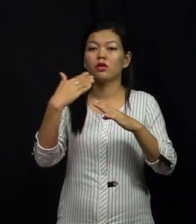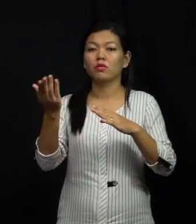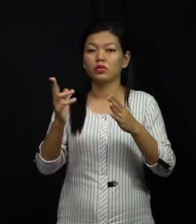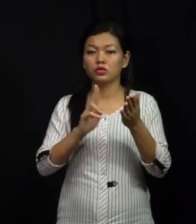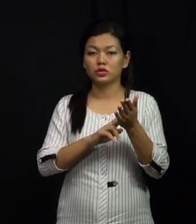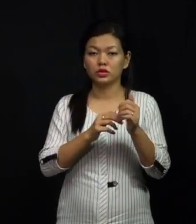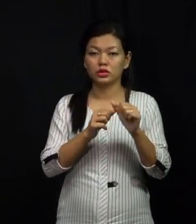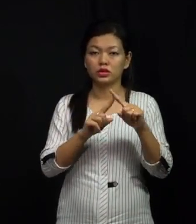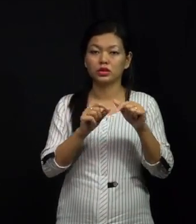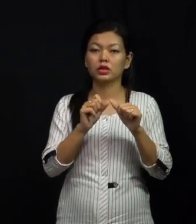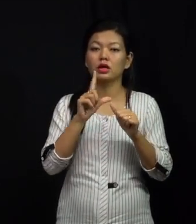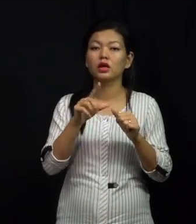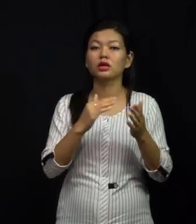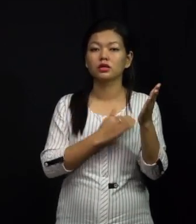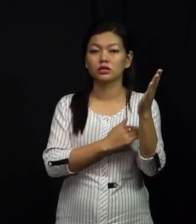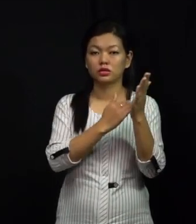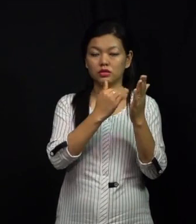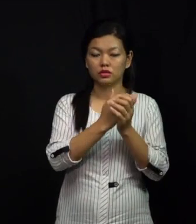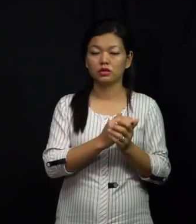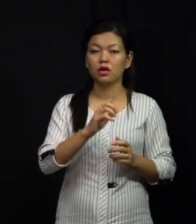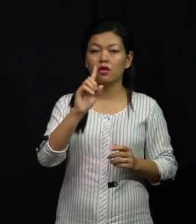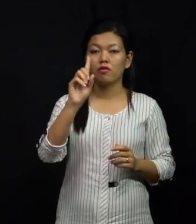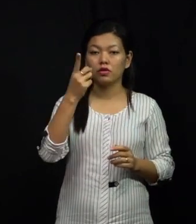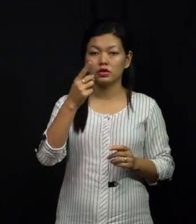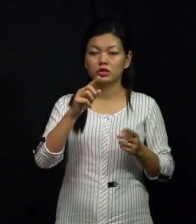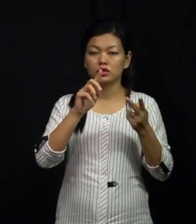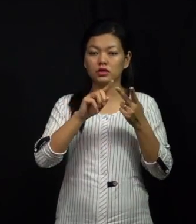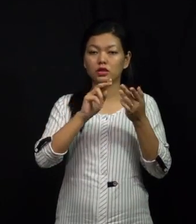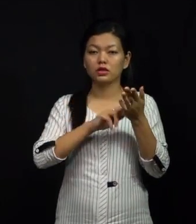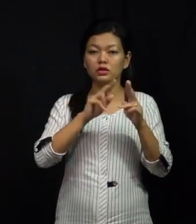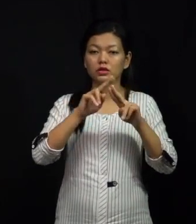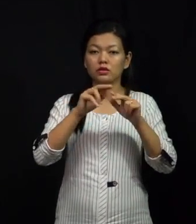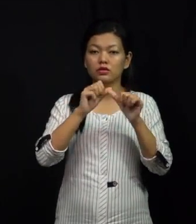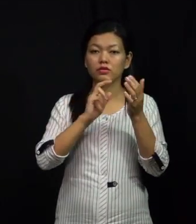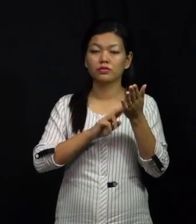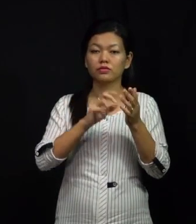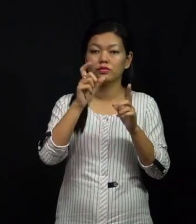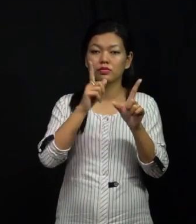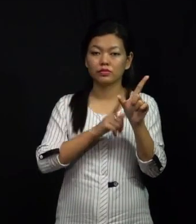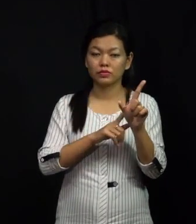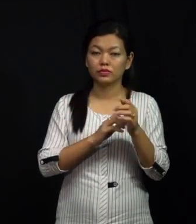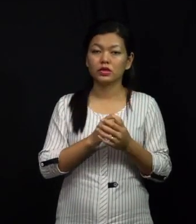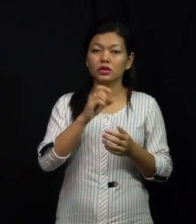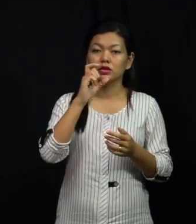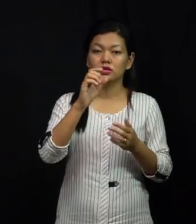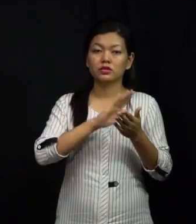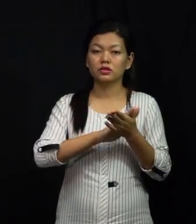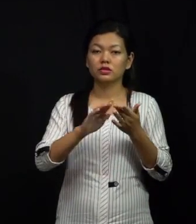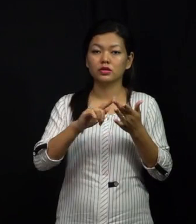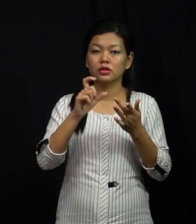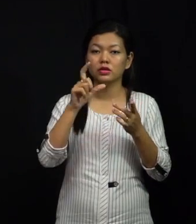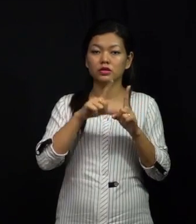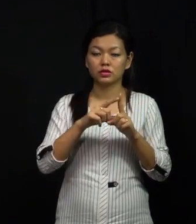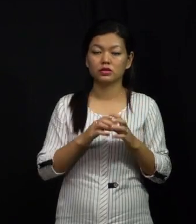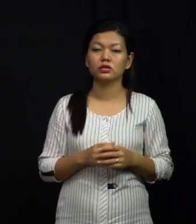is the infancy stage, the second one is the childhood stage, the third is the adolescent stage, the stage that you